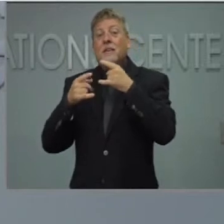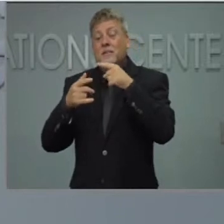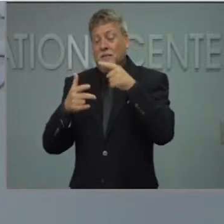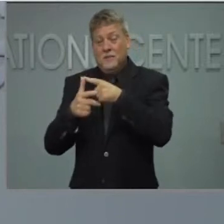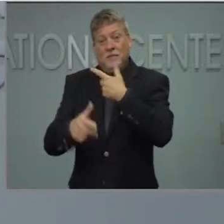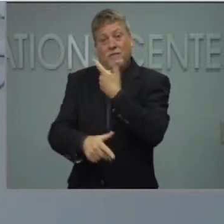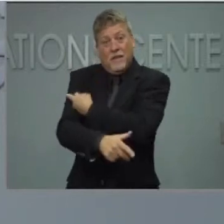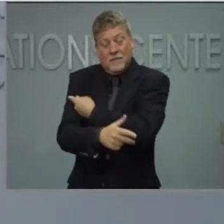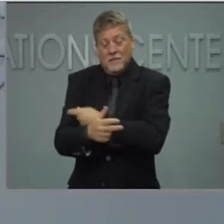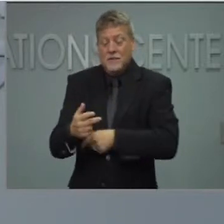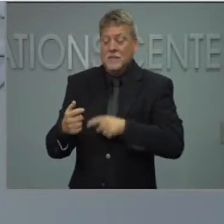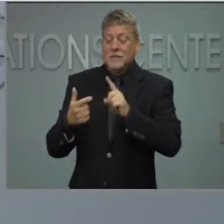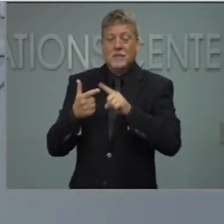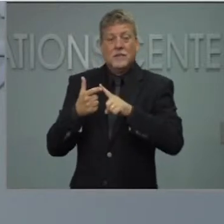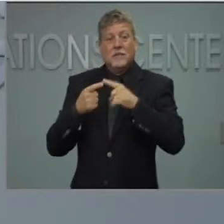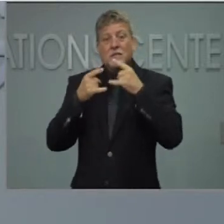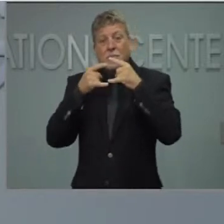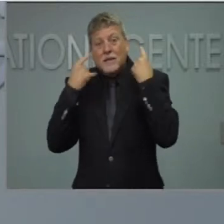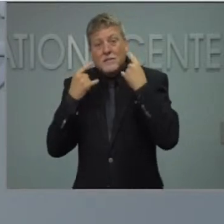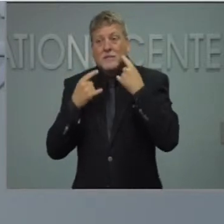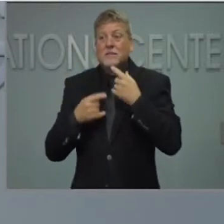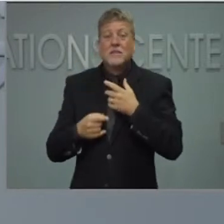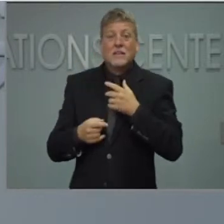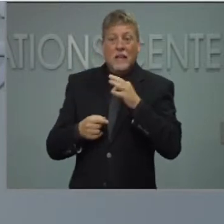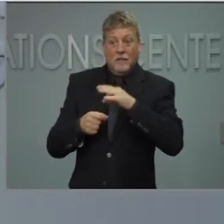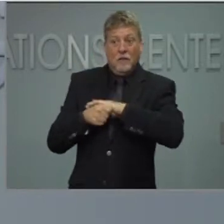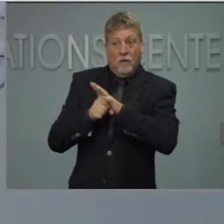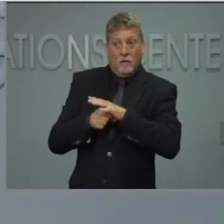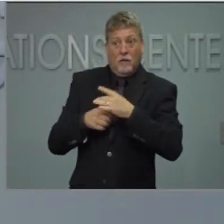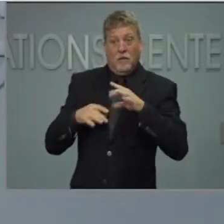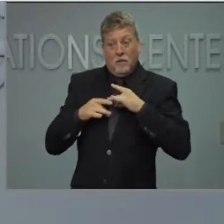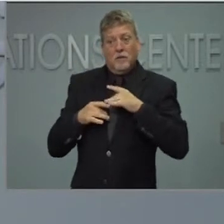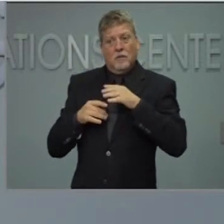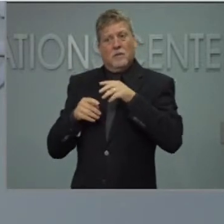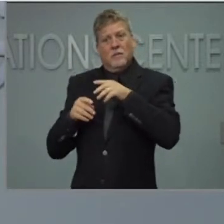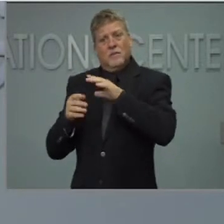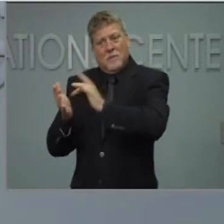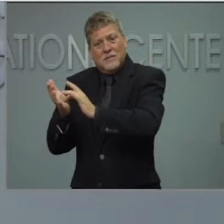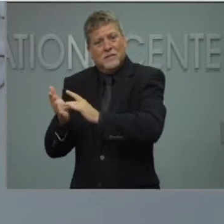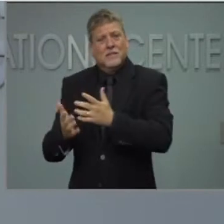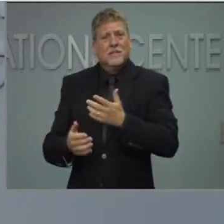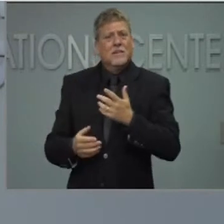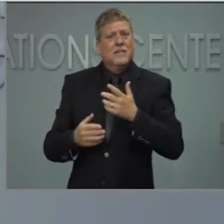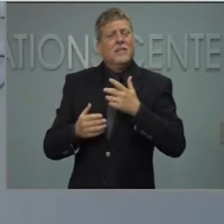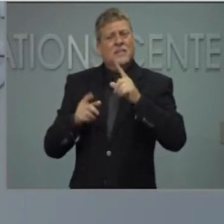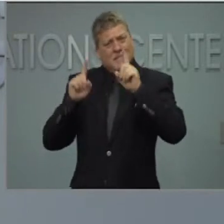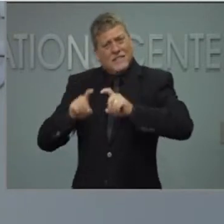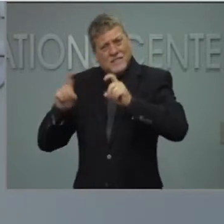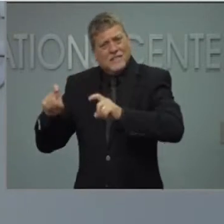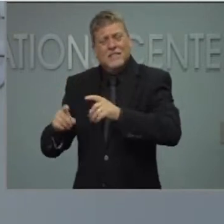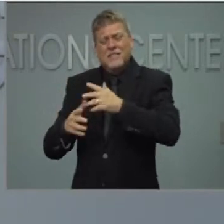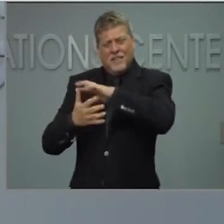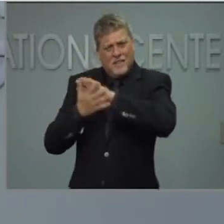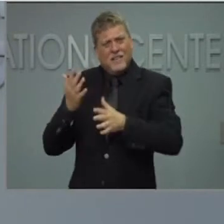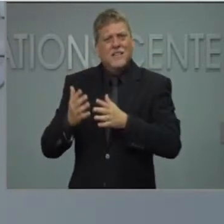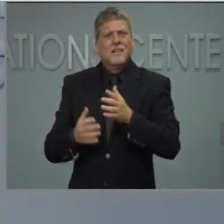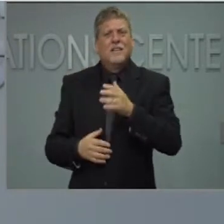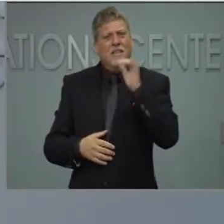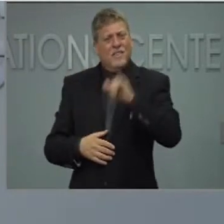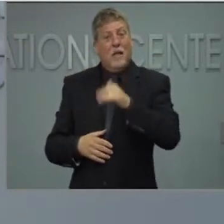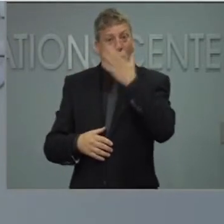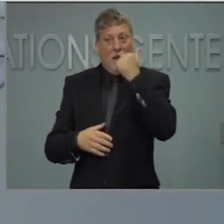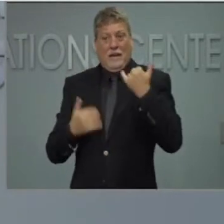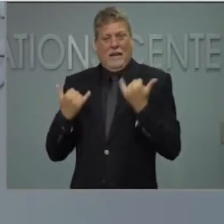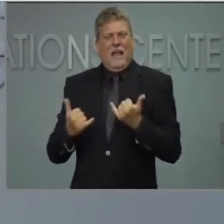get tested. We need to use our tools. And that's why we can safely make sure our kids are going back to school. We can make sure that